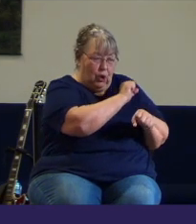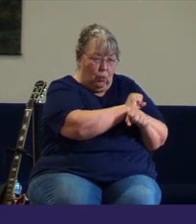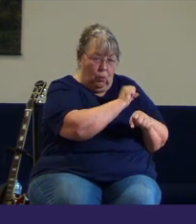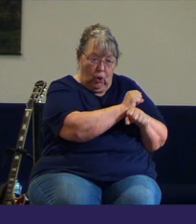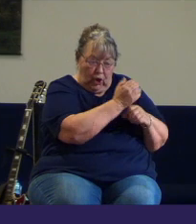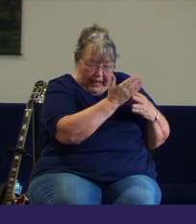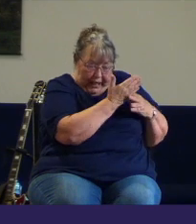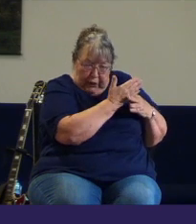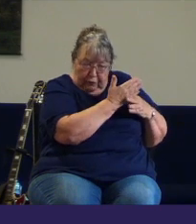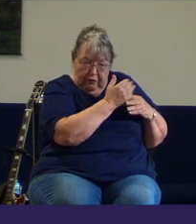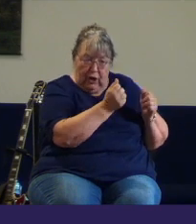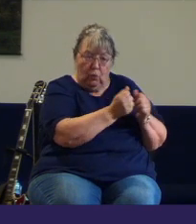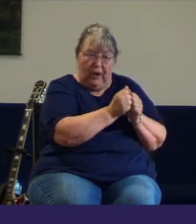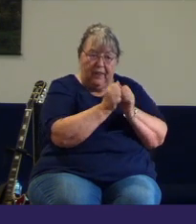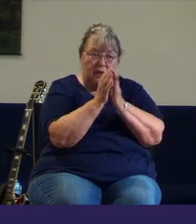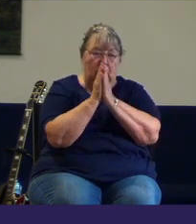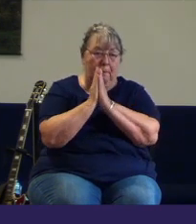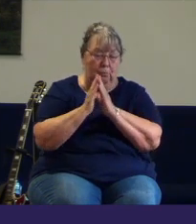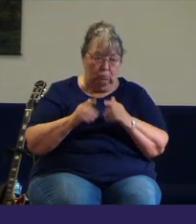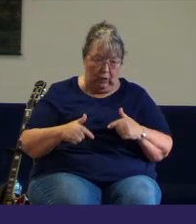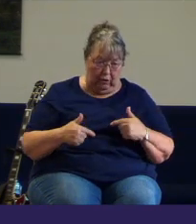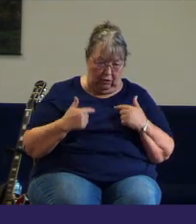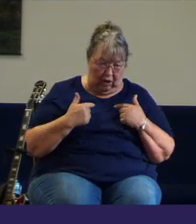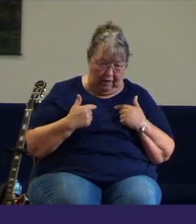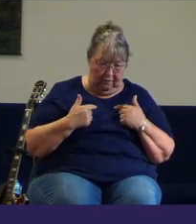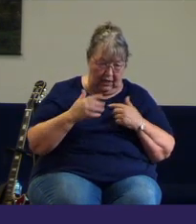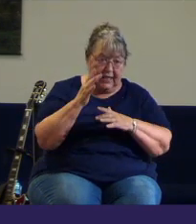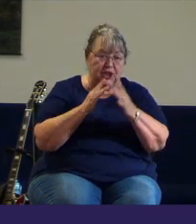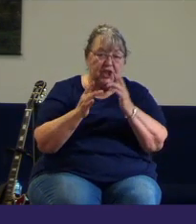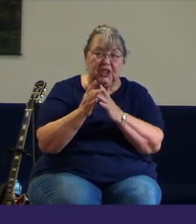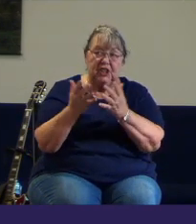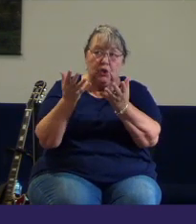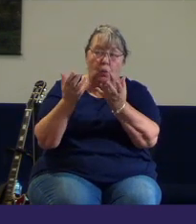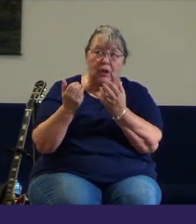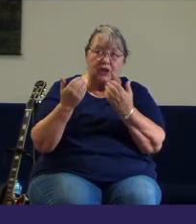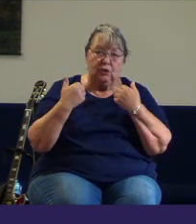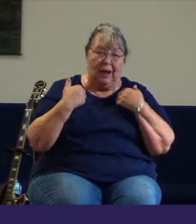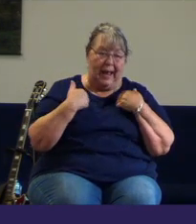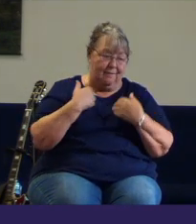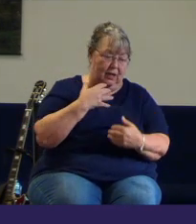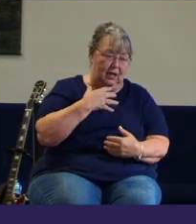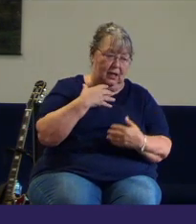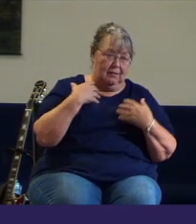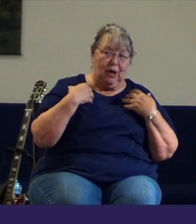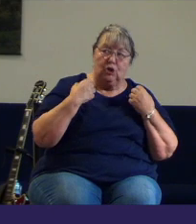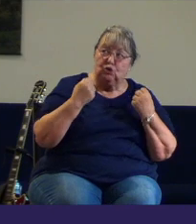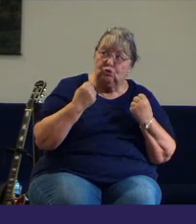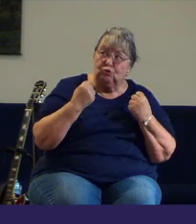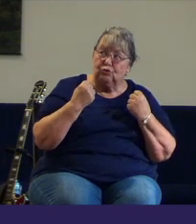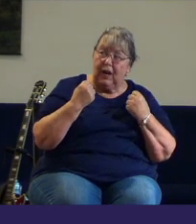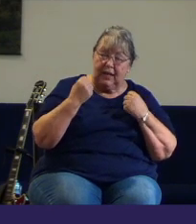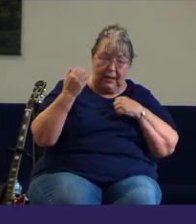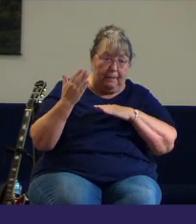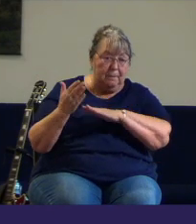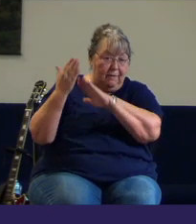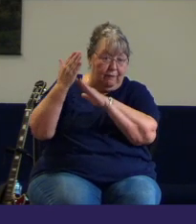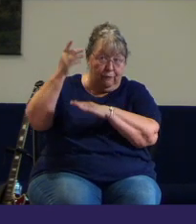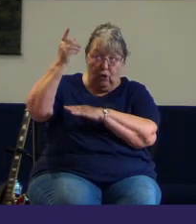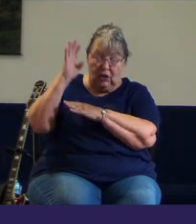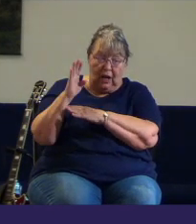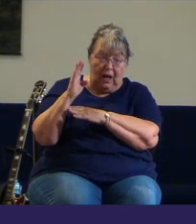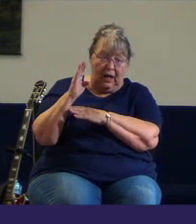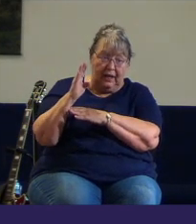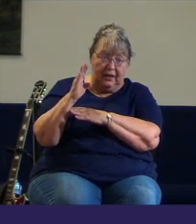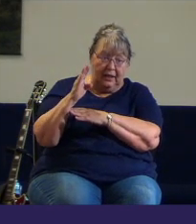life. In fact, Jesus wanted to renew his strength before God. He wanted to renew his strength and renew his